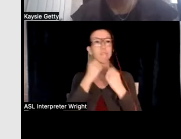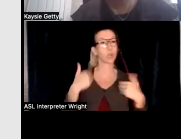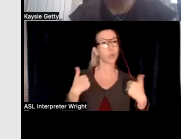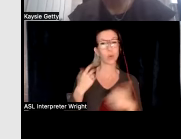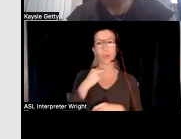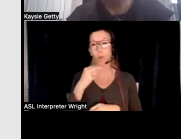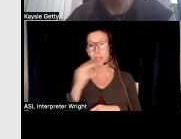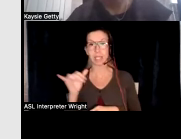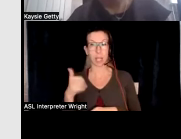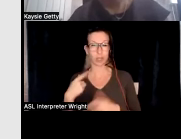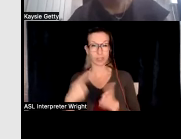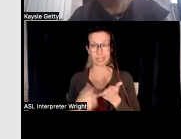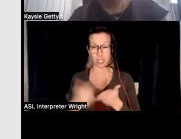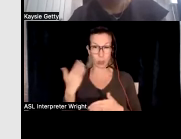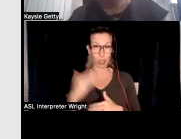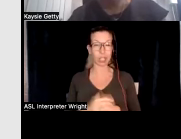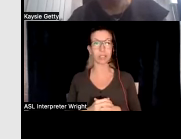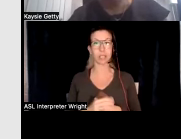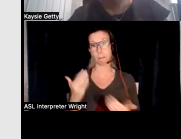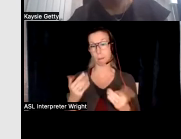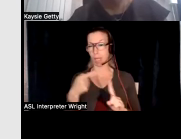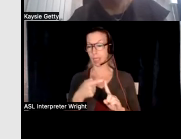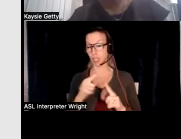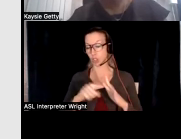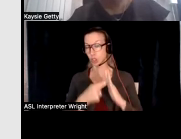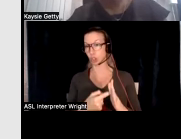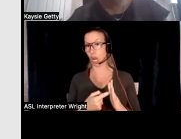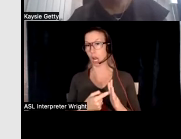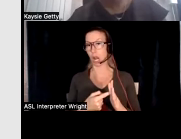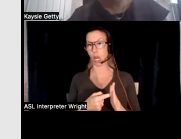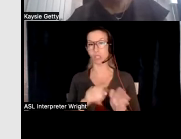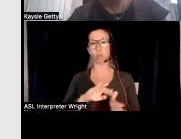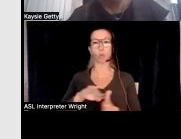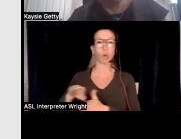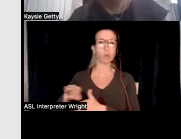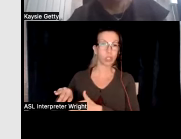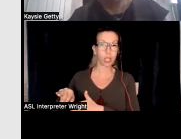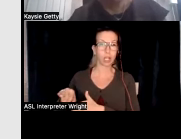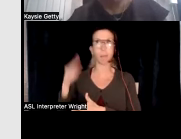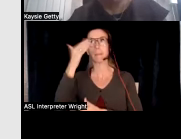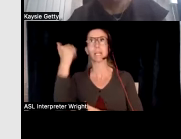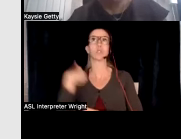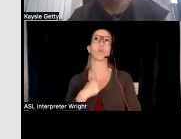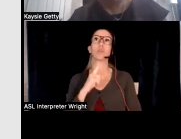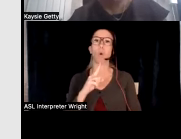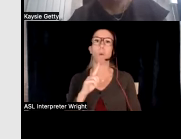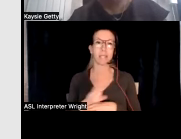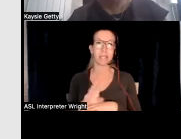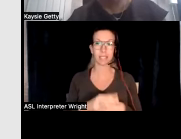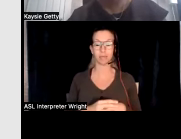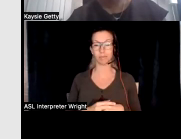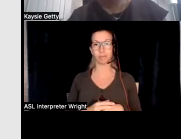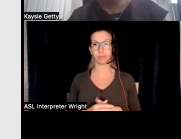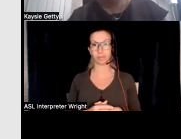about early on, you know, maybe that starts to get pushed to the side a little bit because we're so busy. I know what you all need.